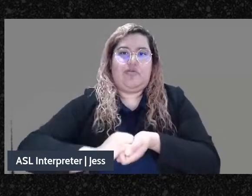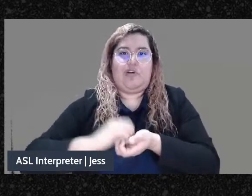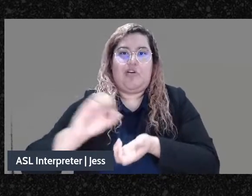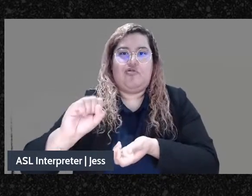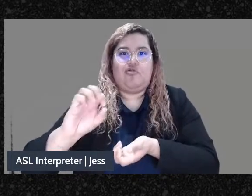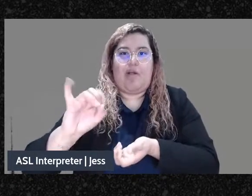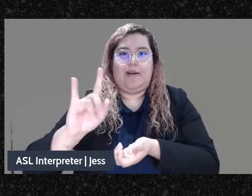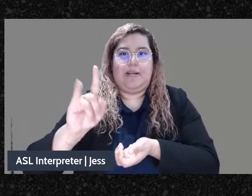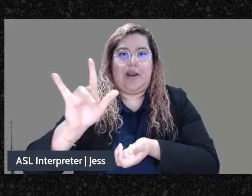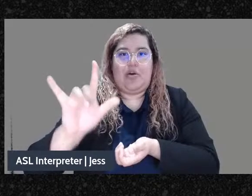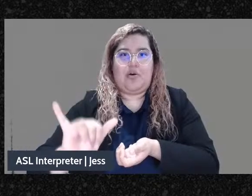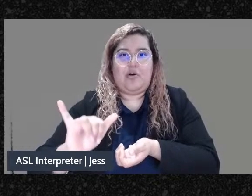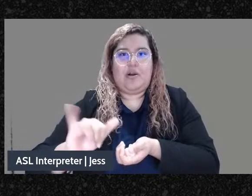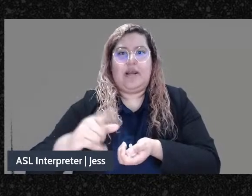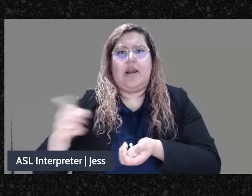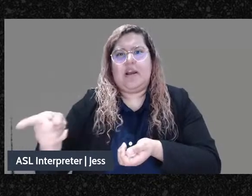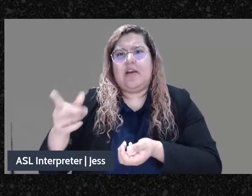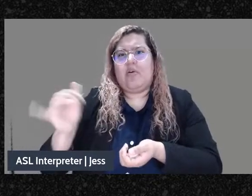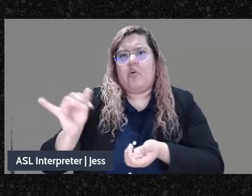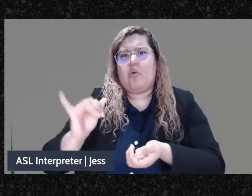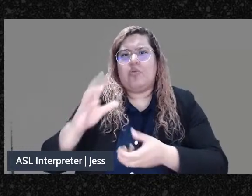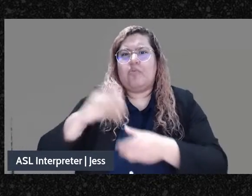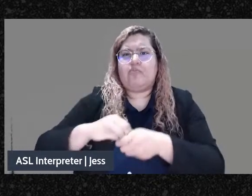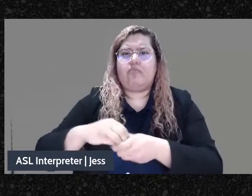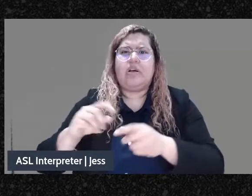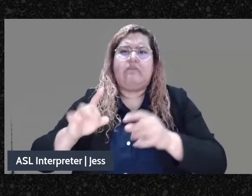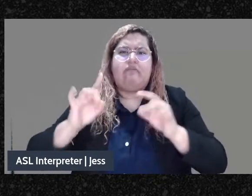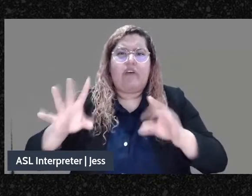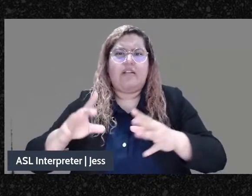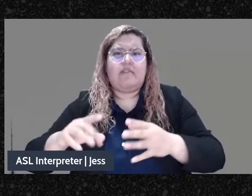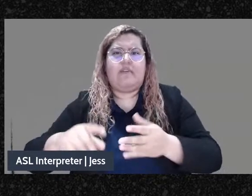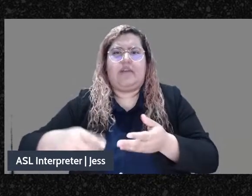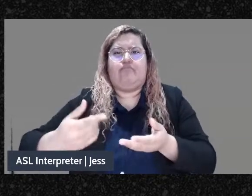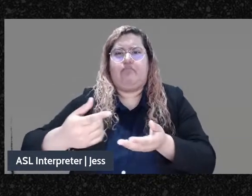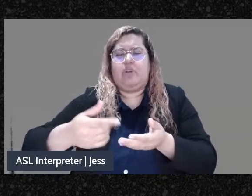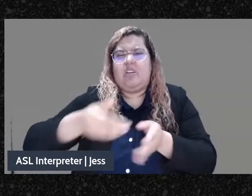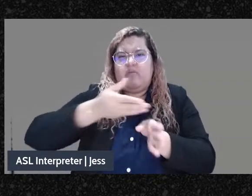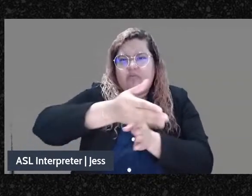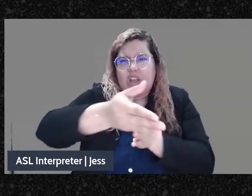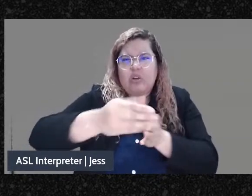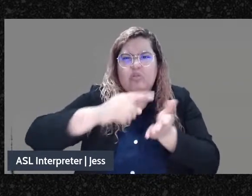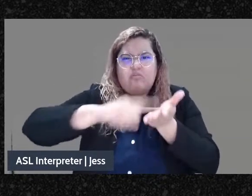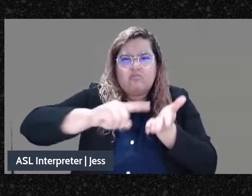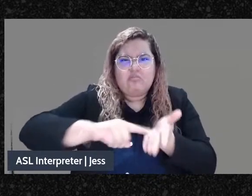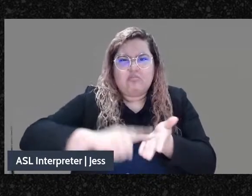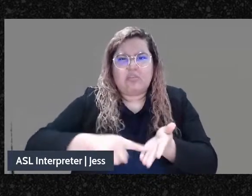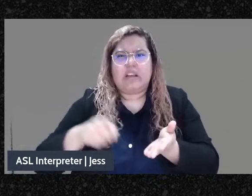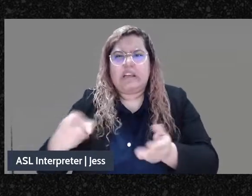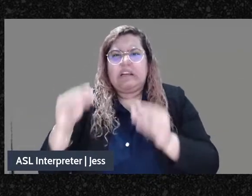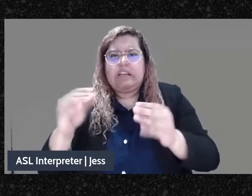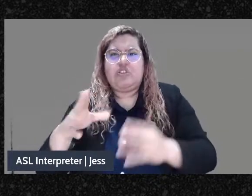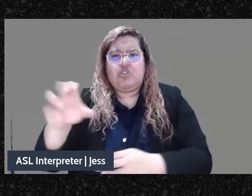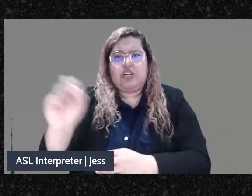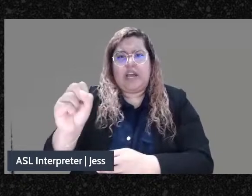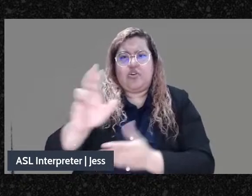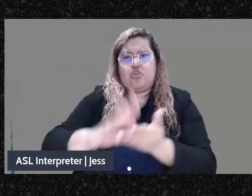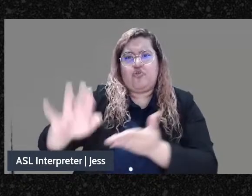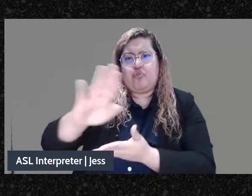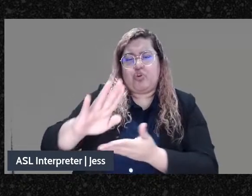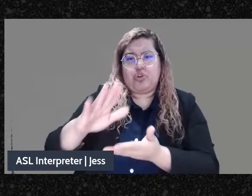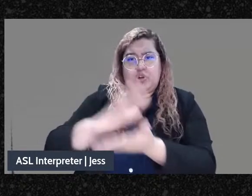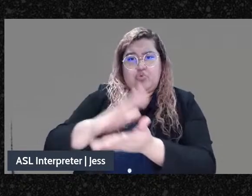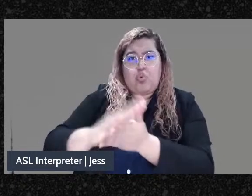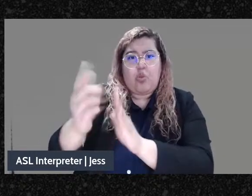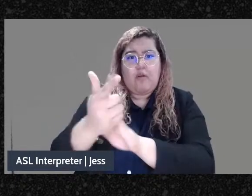the Limits of the Law. Dean teaches at Seattle University School of Law and has been working in social movements to end prisons,